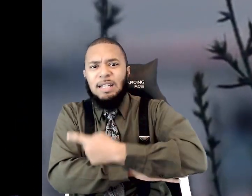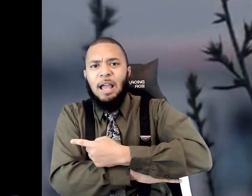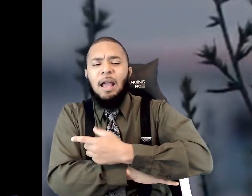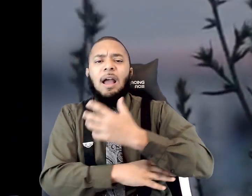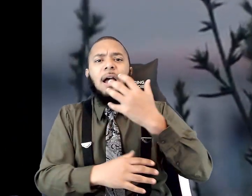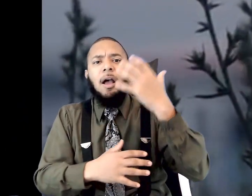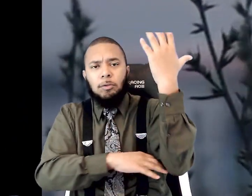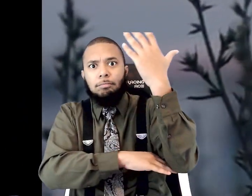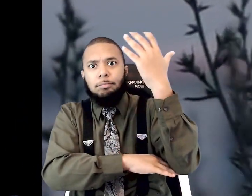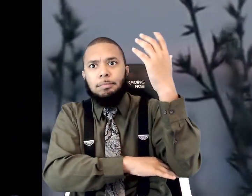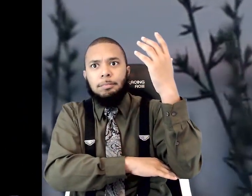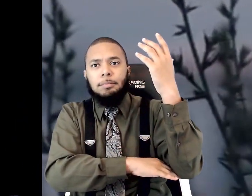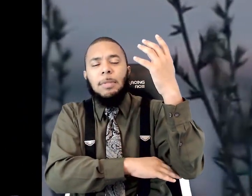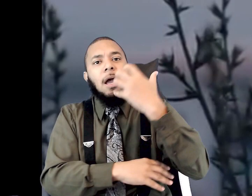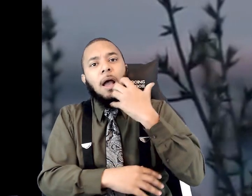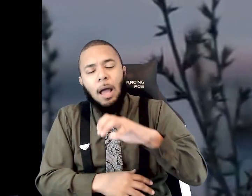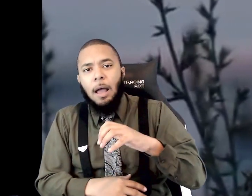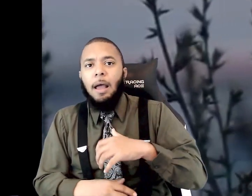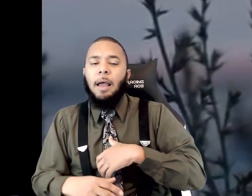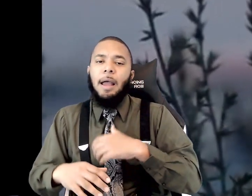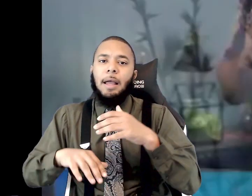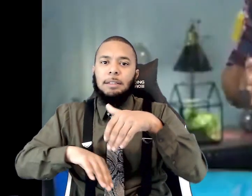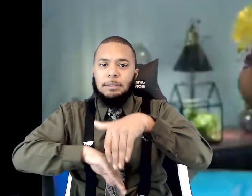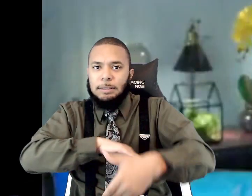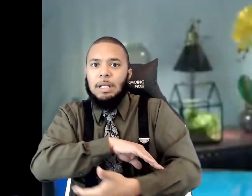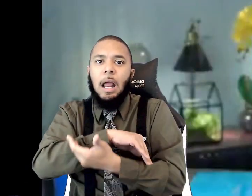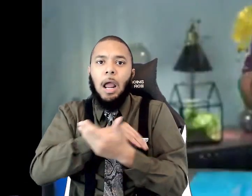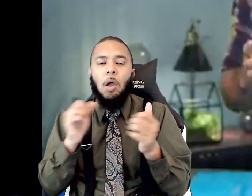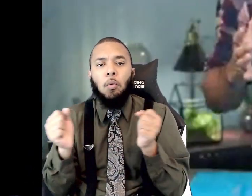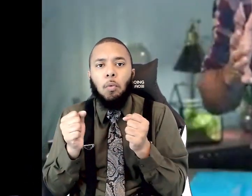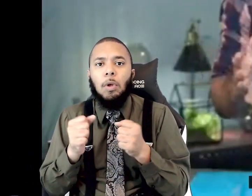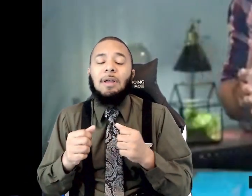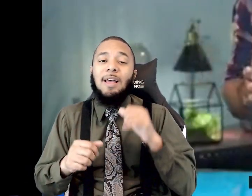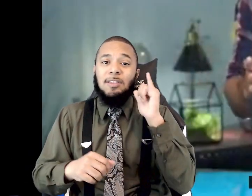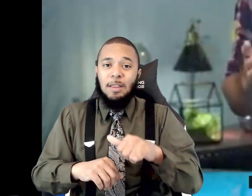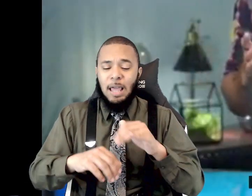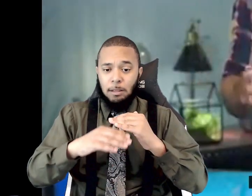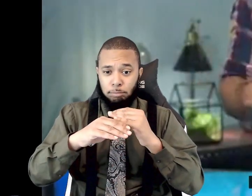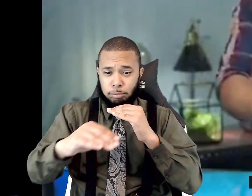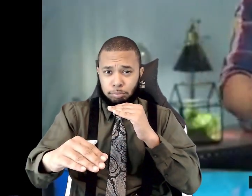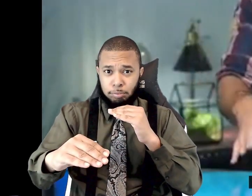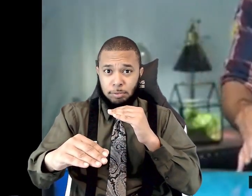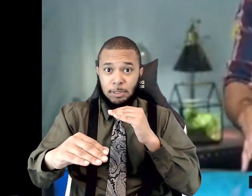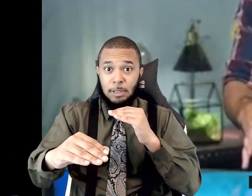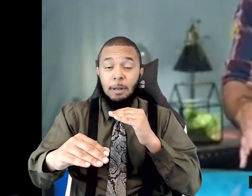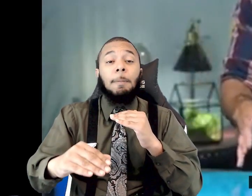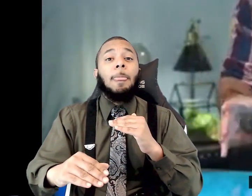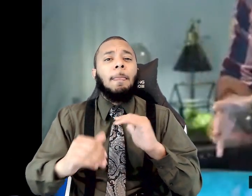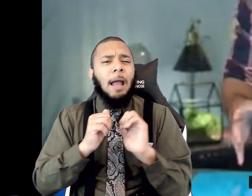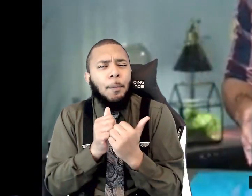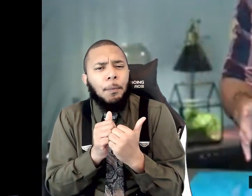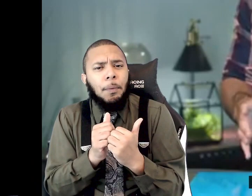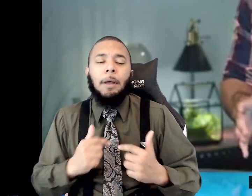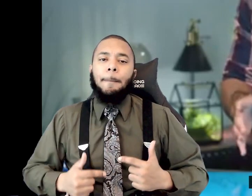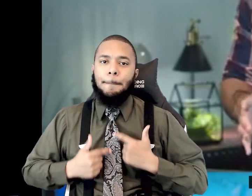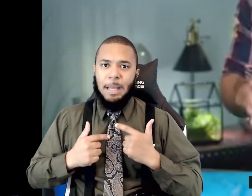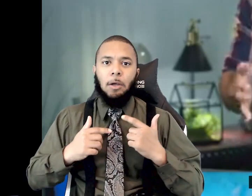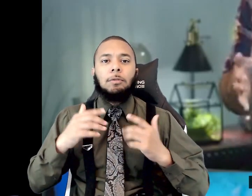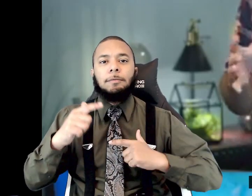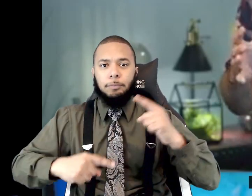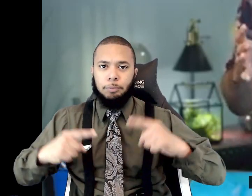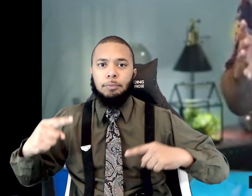regulation of that climate, to keep that climate stable, that is something that the diversity of life within an